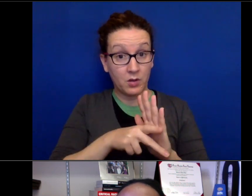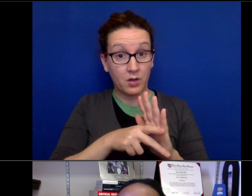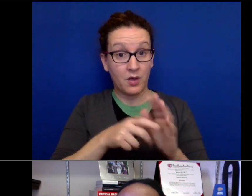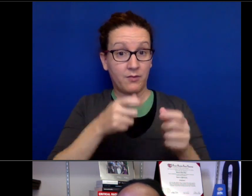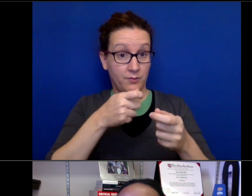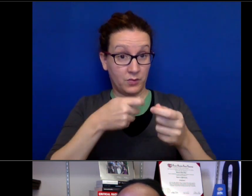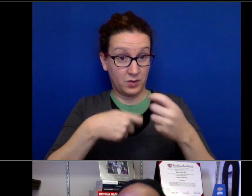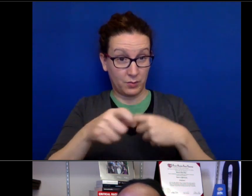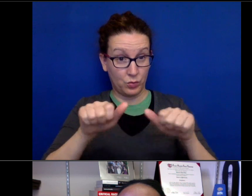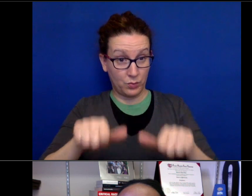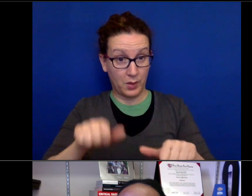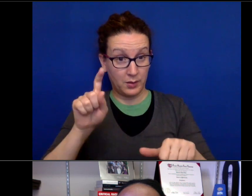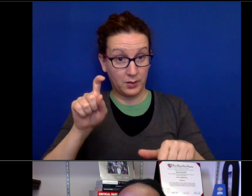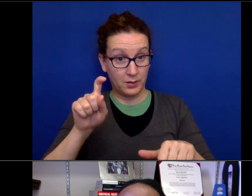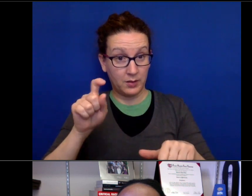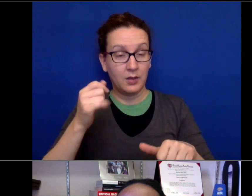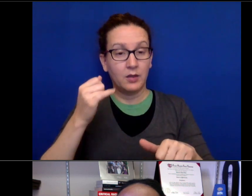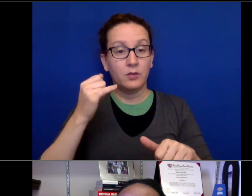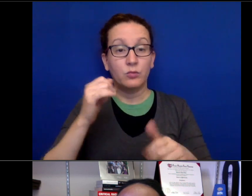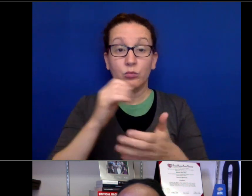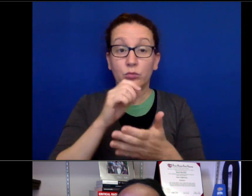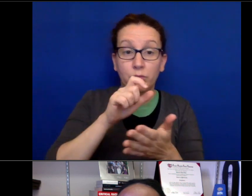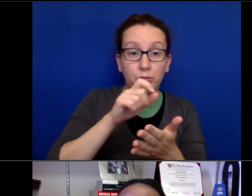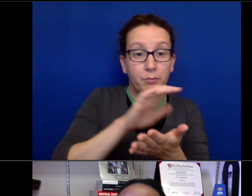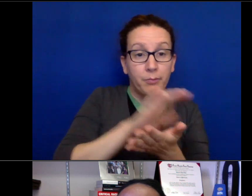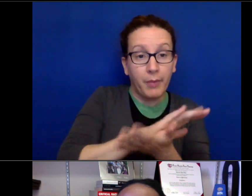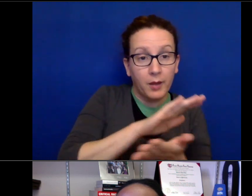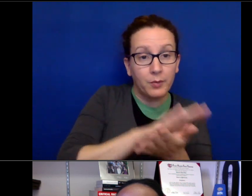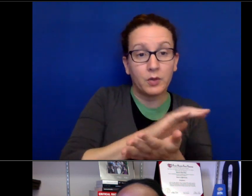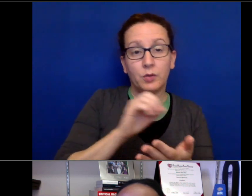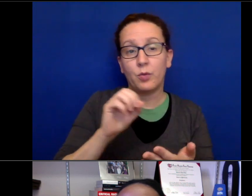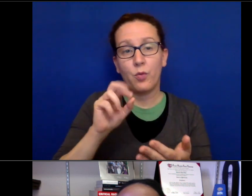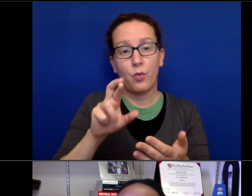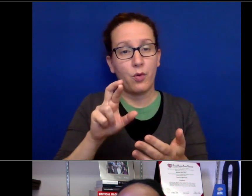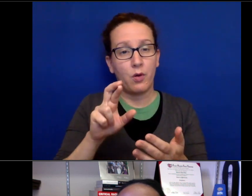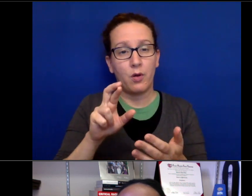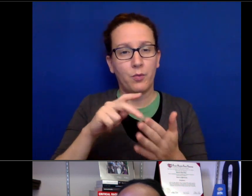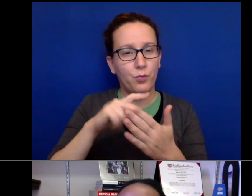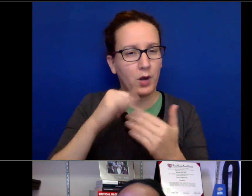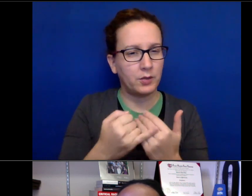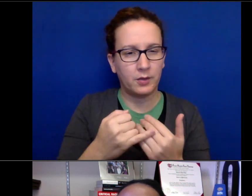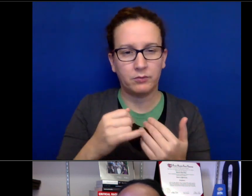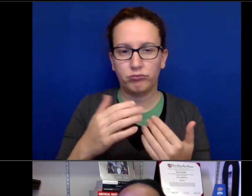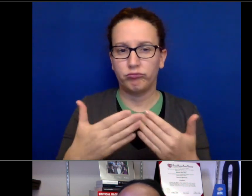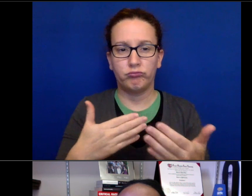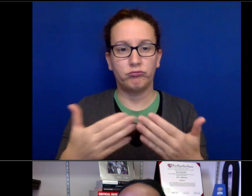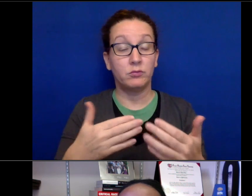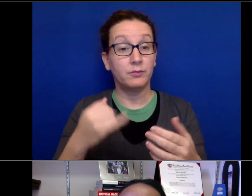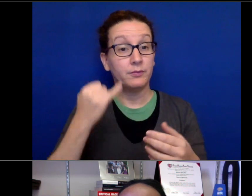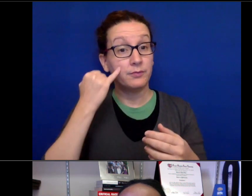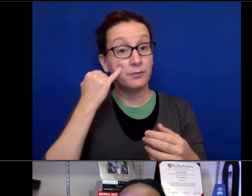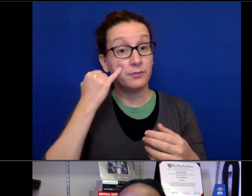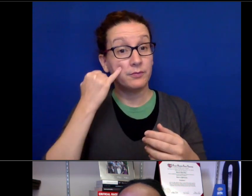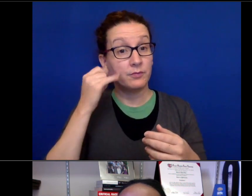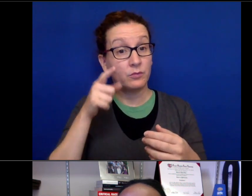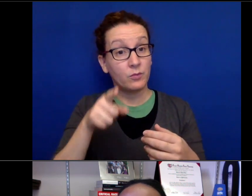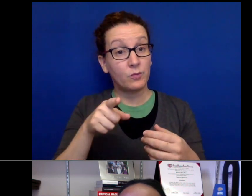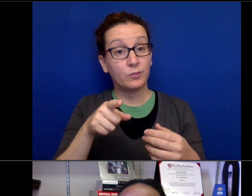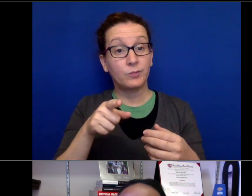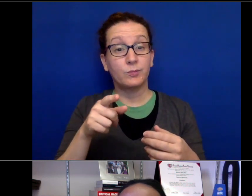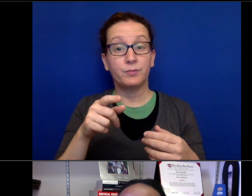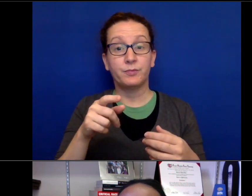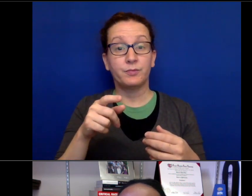substitutability. Okay, so it could be a paper, it could be a project. If you were, let's say,